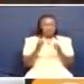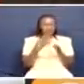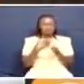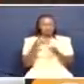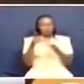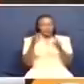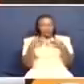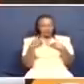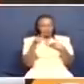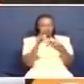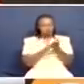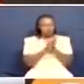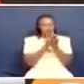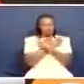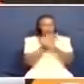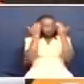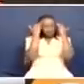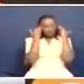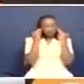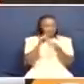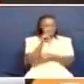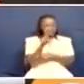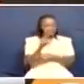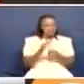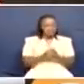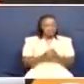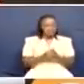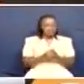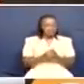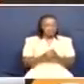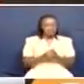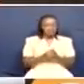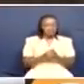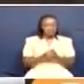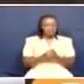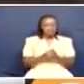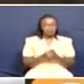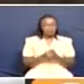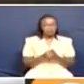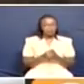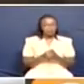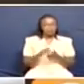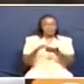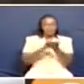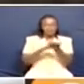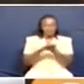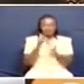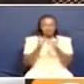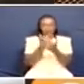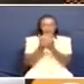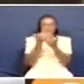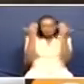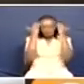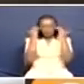amicus. My Lord, because the basis upon which the court would make a decision is